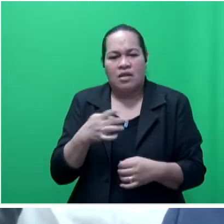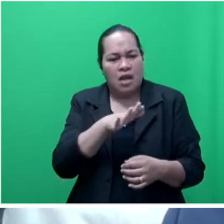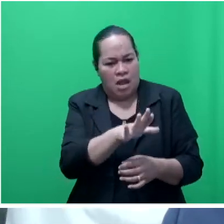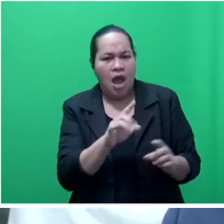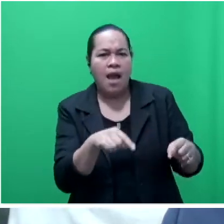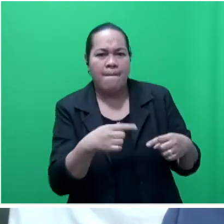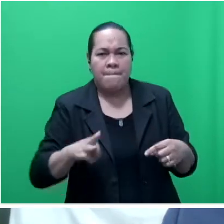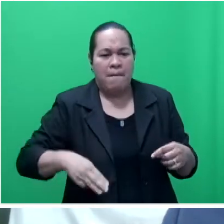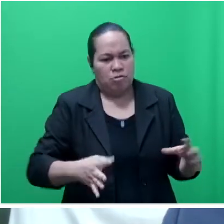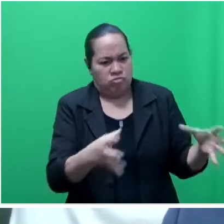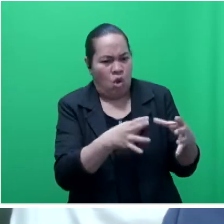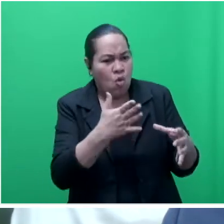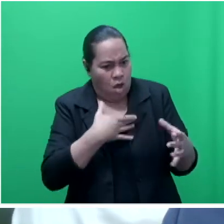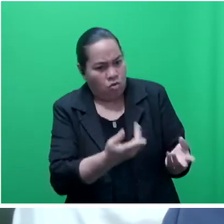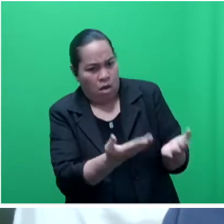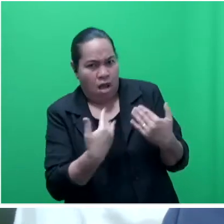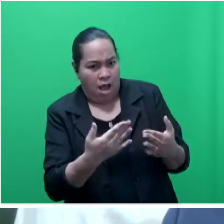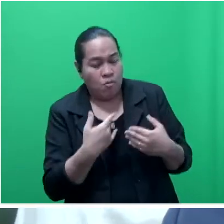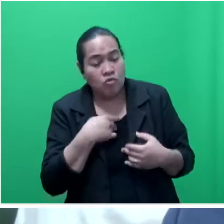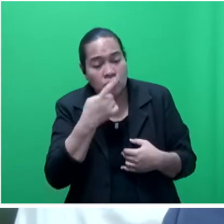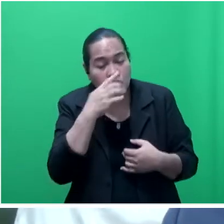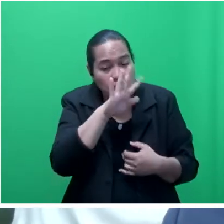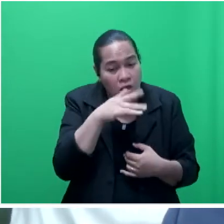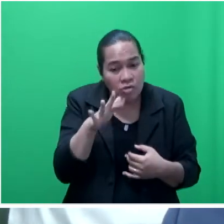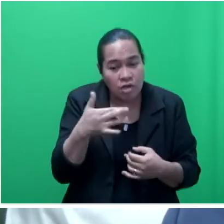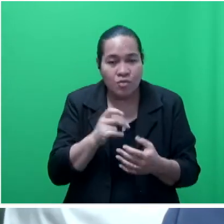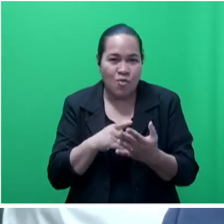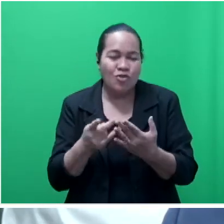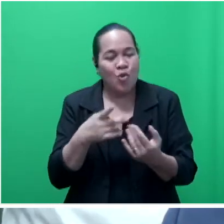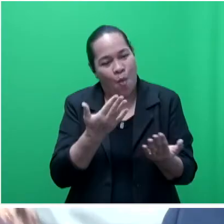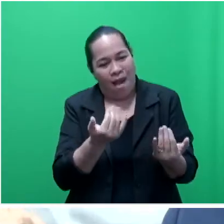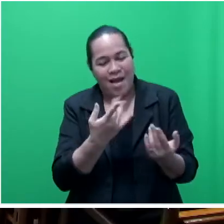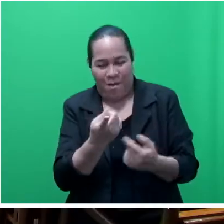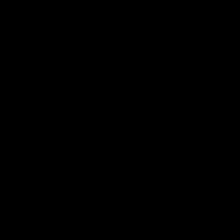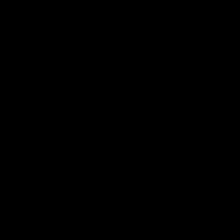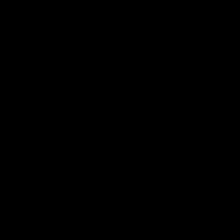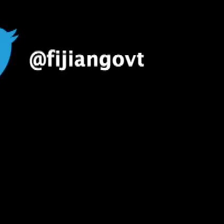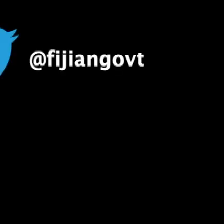If they do want to come to the Situation Room and look at all these projects, they're most welcome to do so. Thank you.